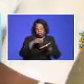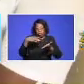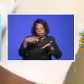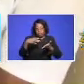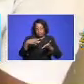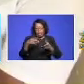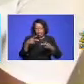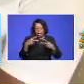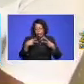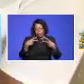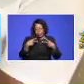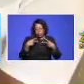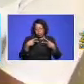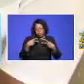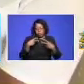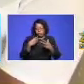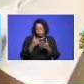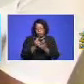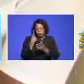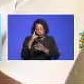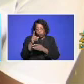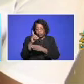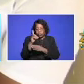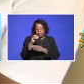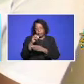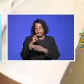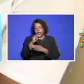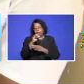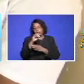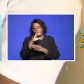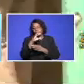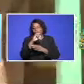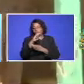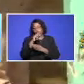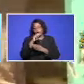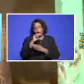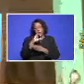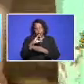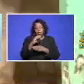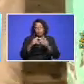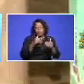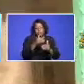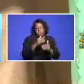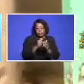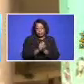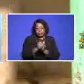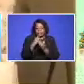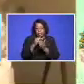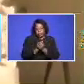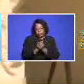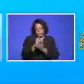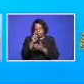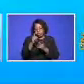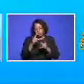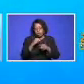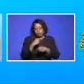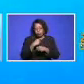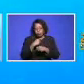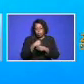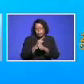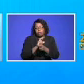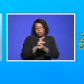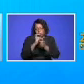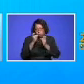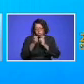appetite for the democratic process. It speaks volumes to the need for us making the necessary adjustments,